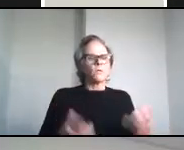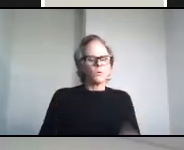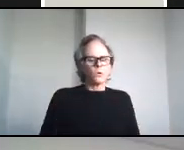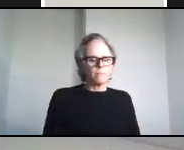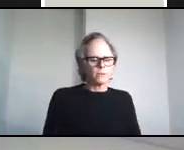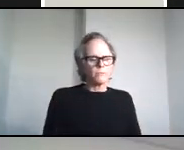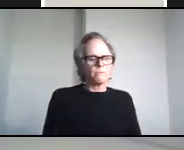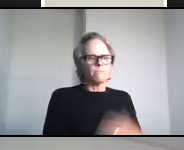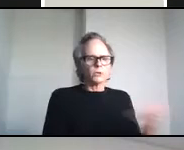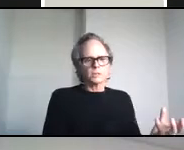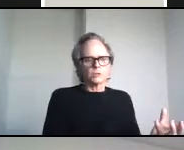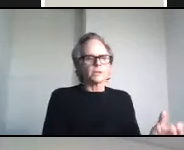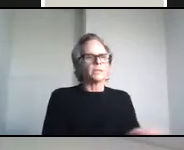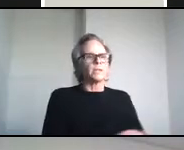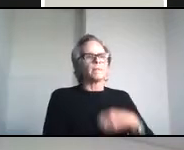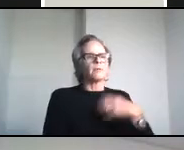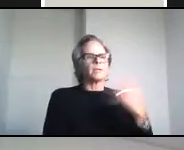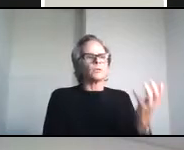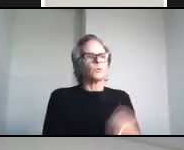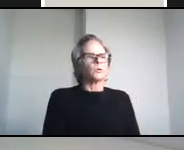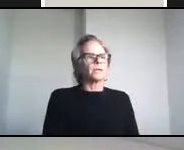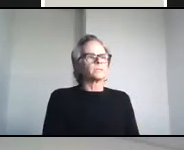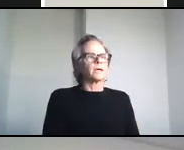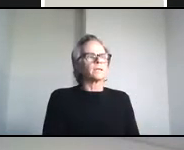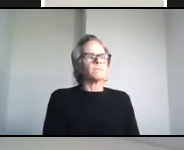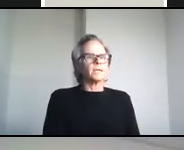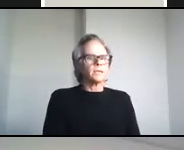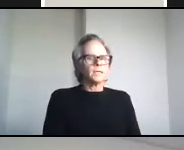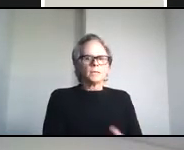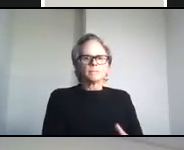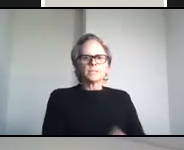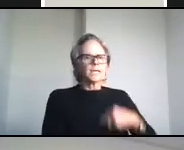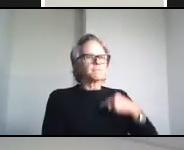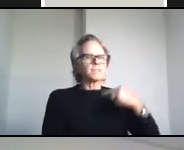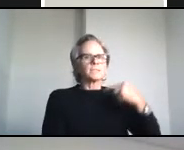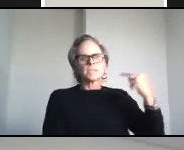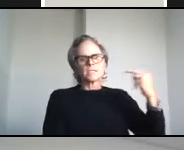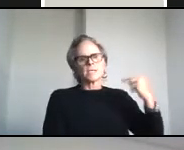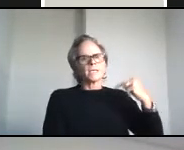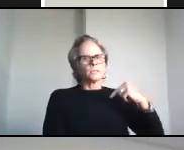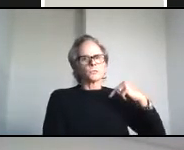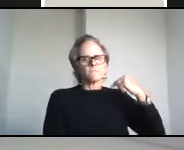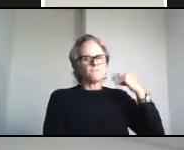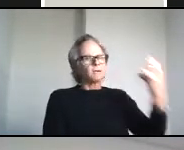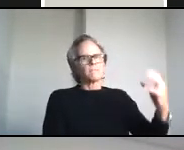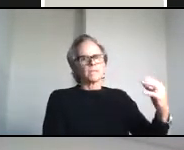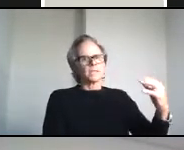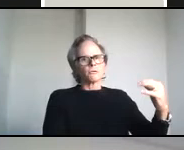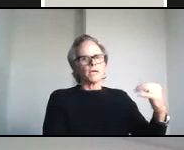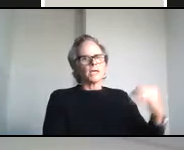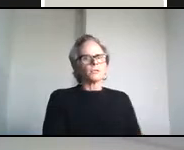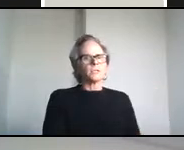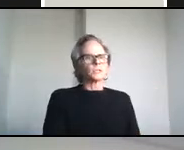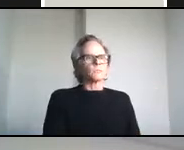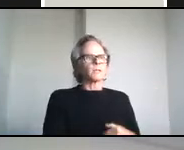out more about the books that are in the library and the world outside of that. This taps, as I say, into a very big